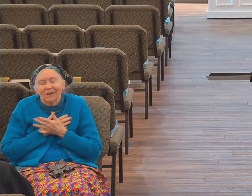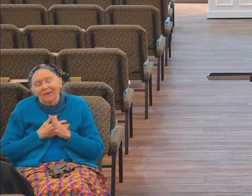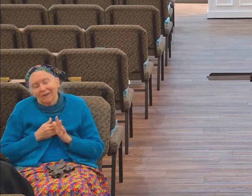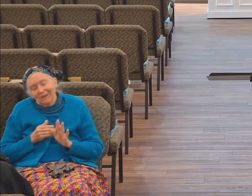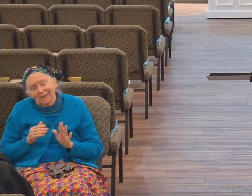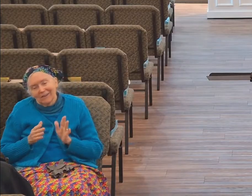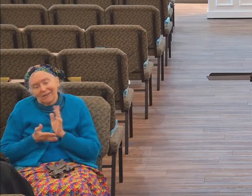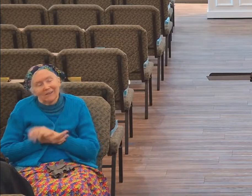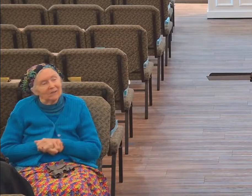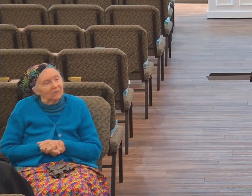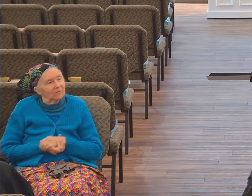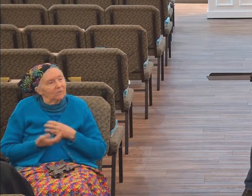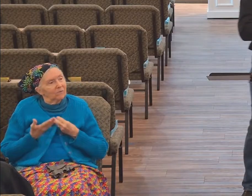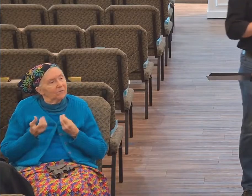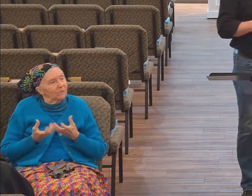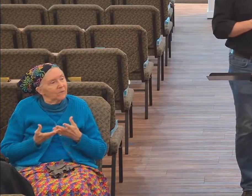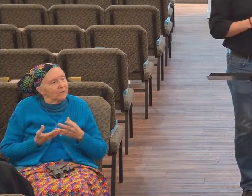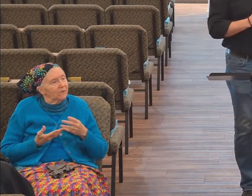right?